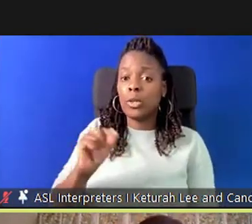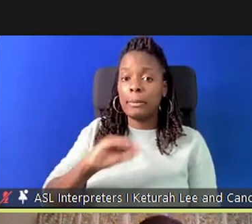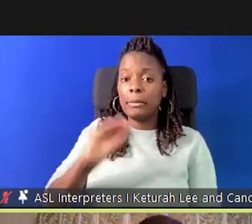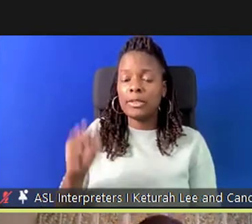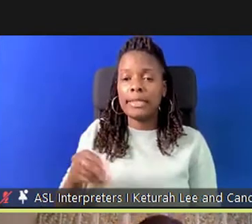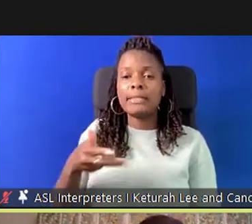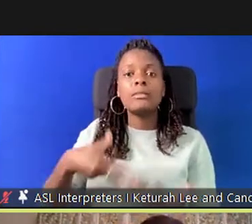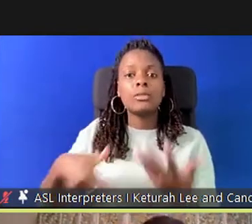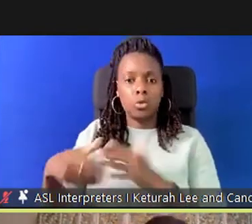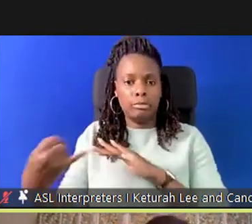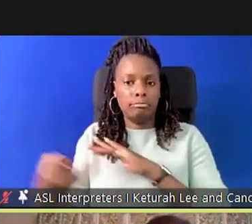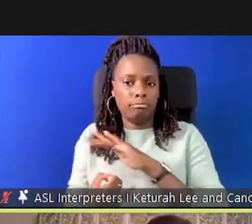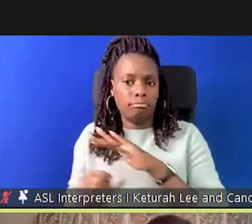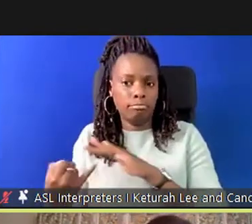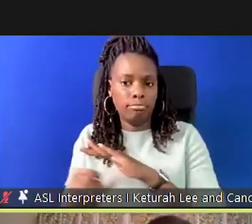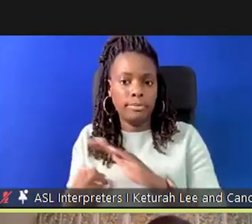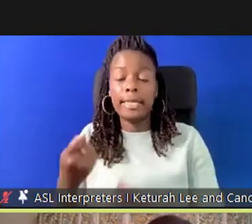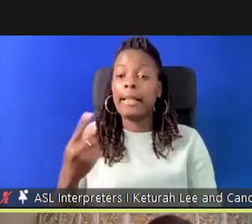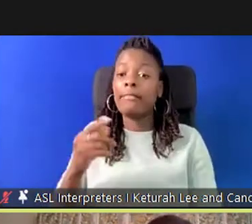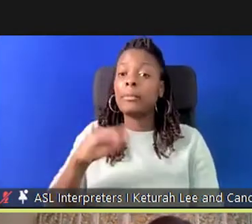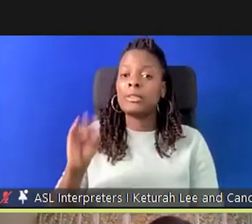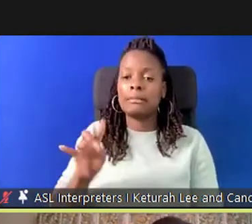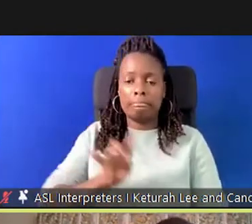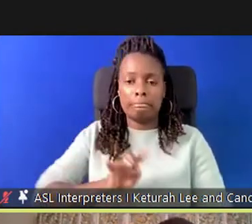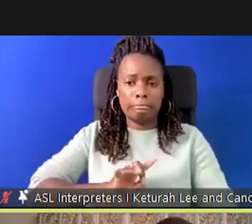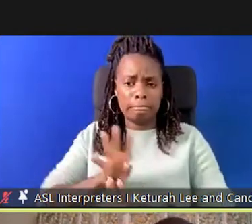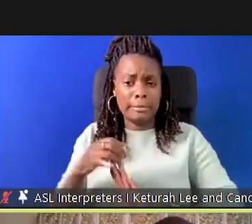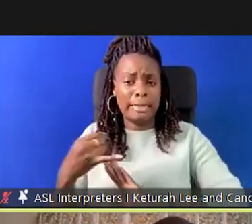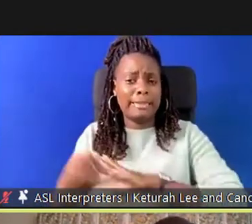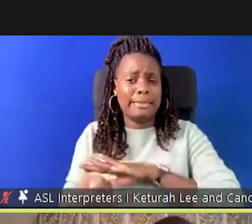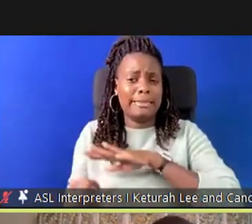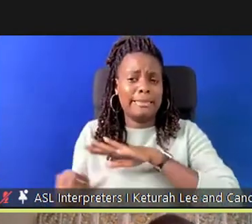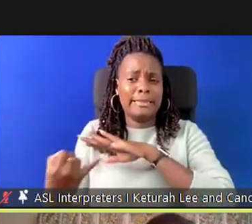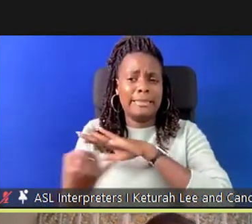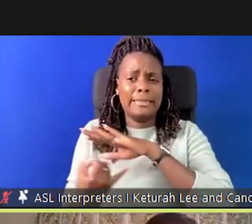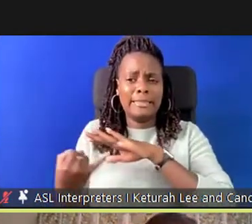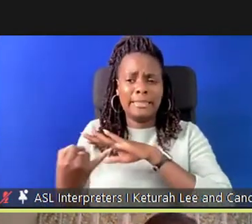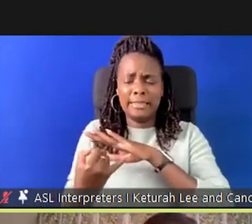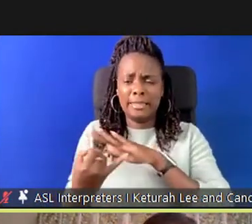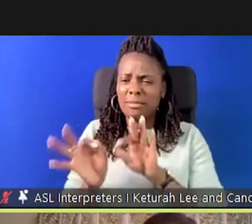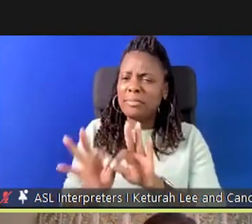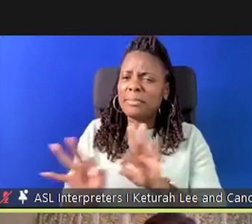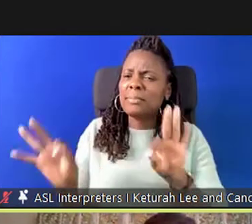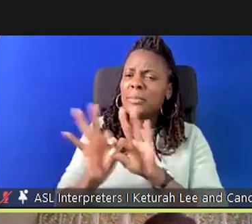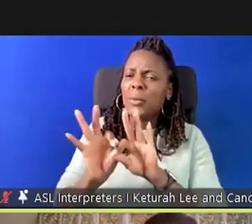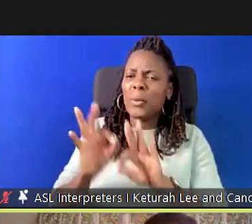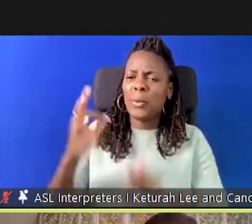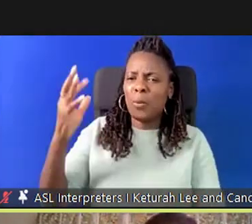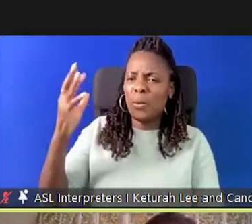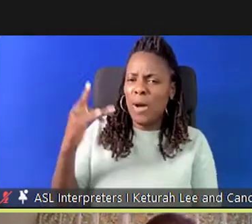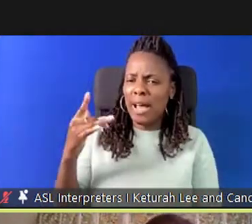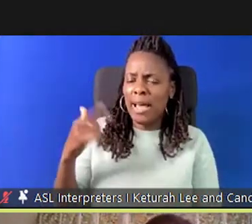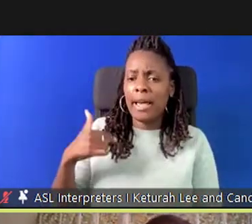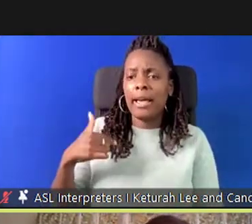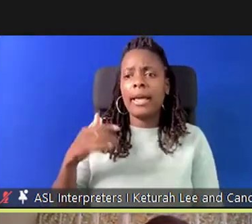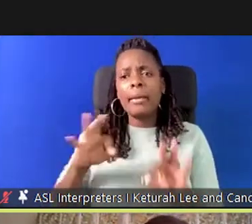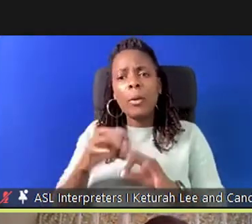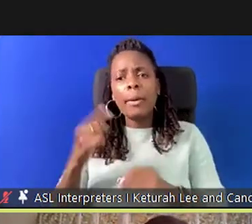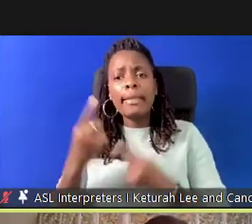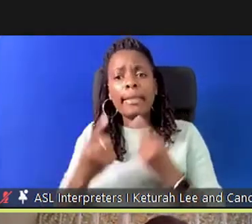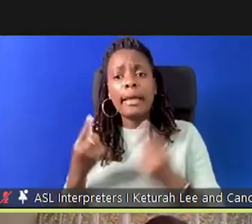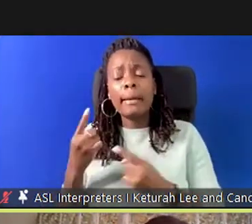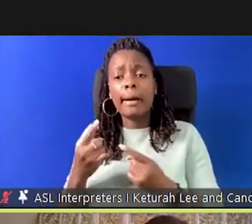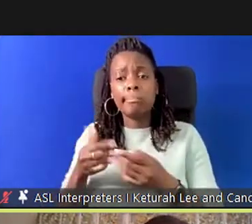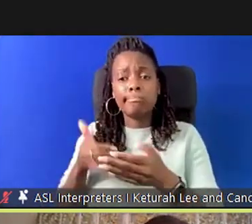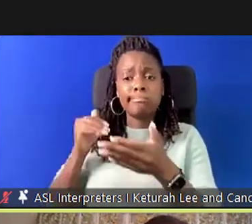stricter definition of isolation. And so why should we care specifically about the last years of life? Prior work by